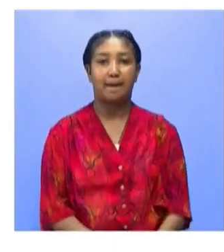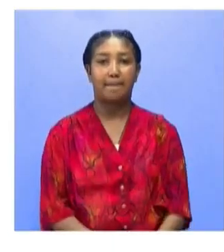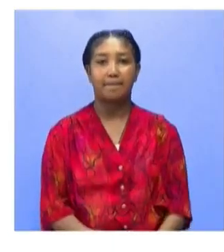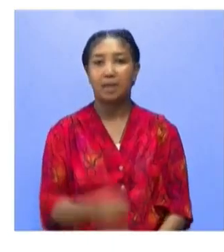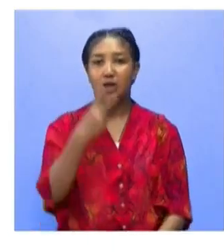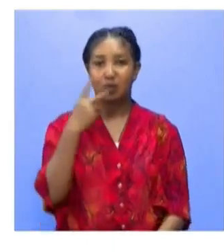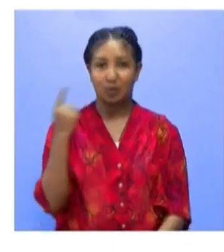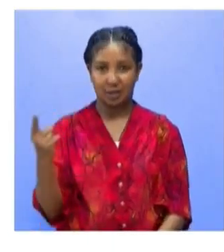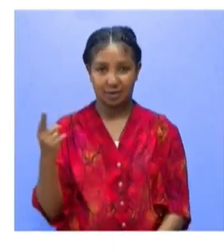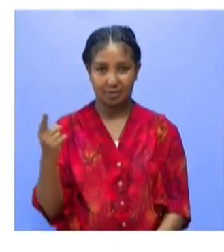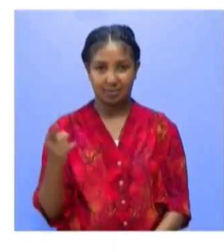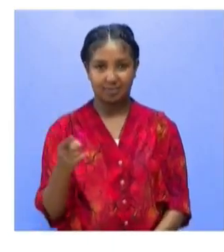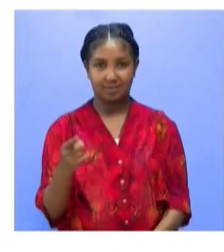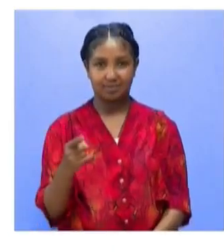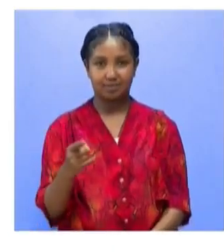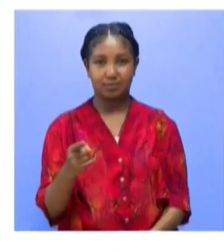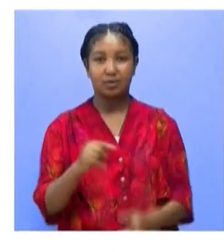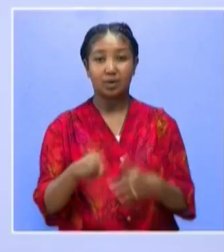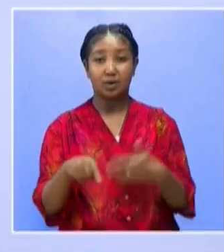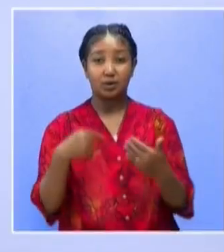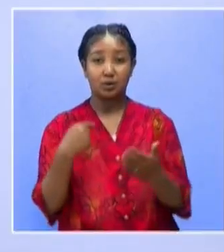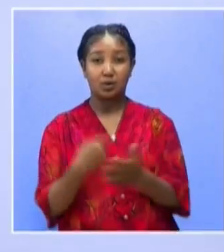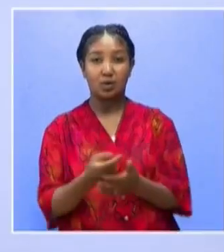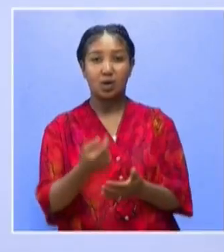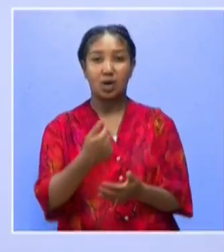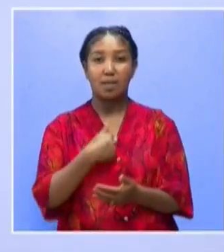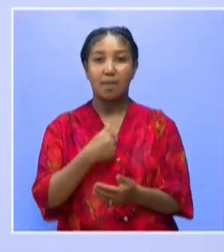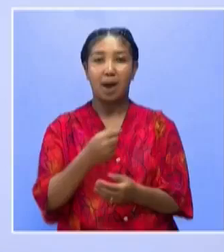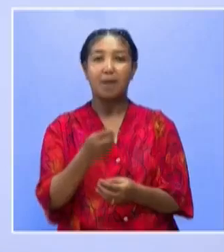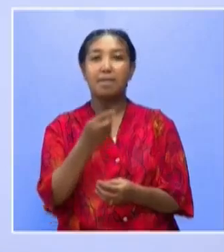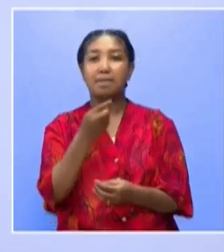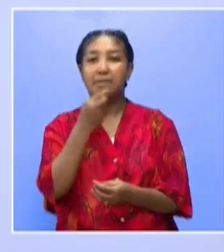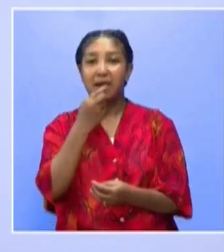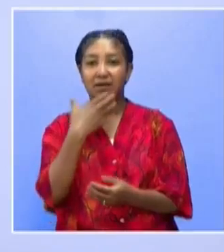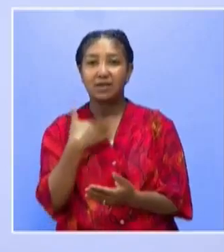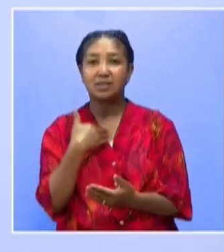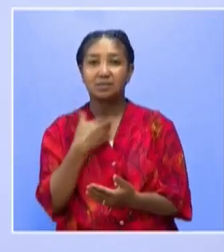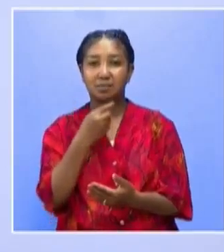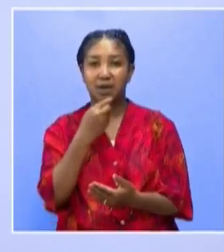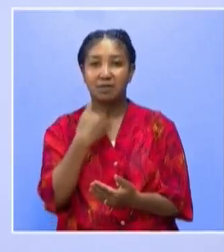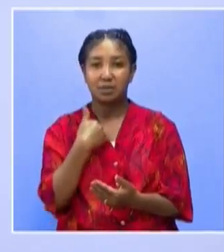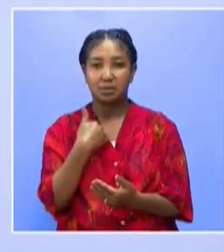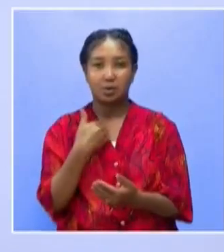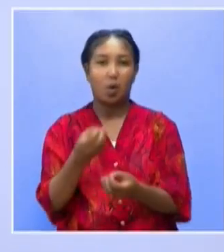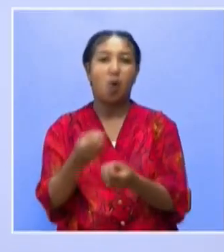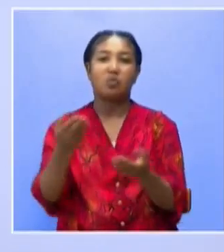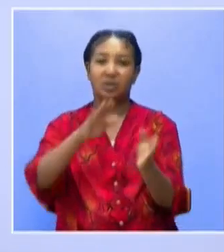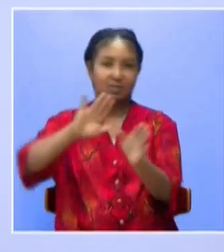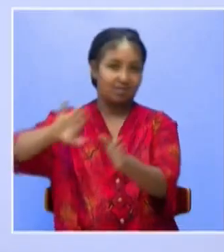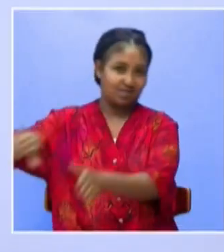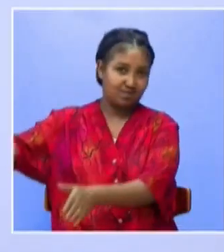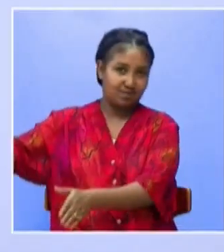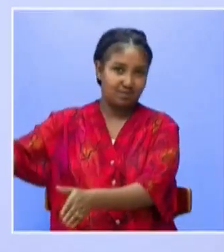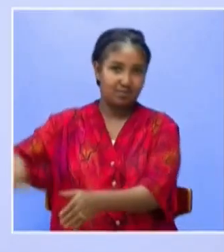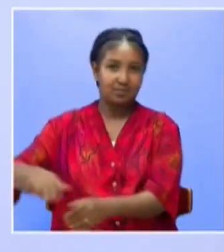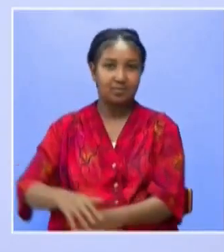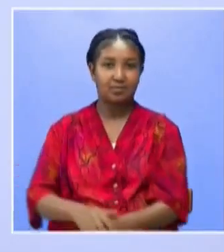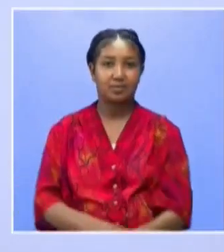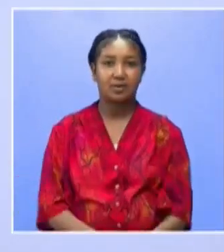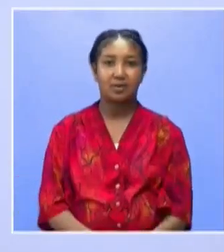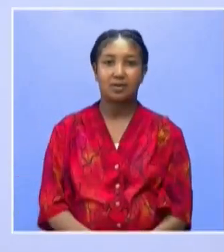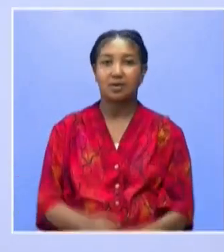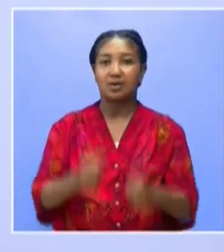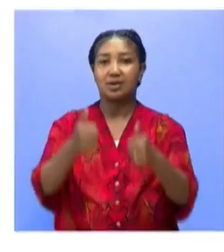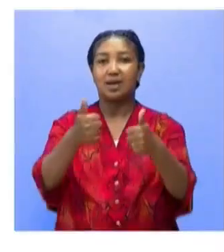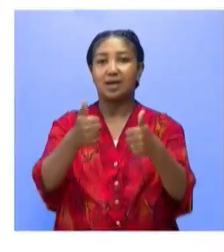Look. So, my breakfast is just object. Nice to